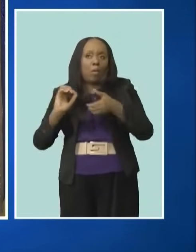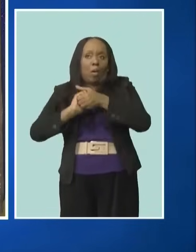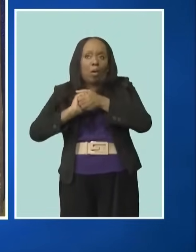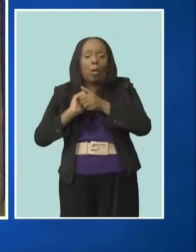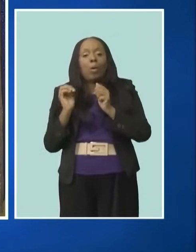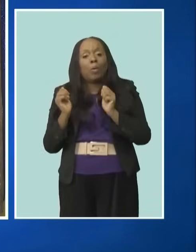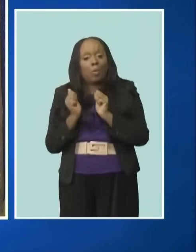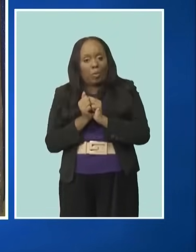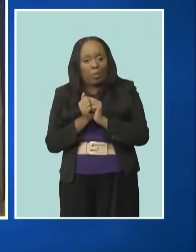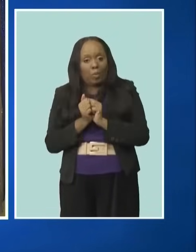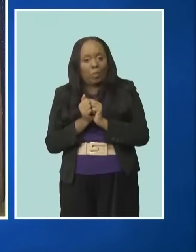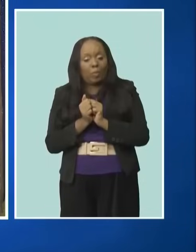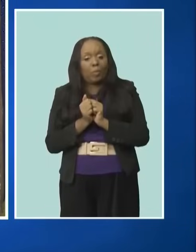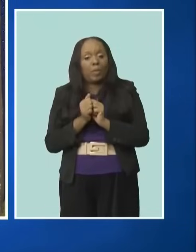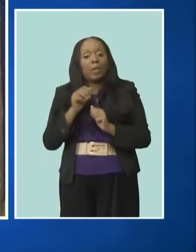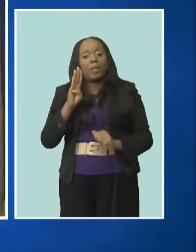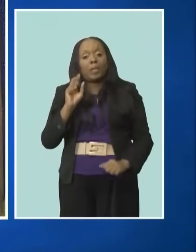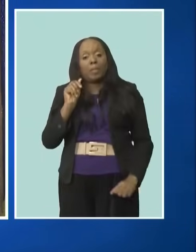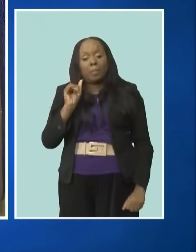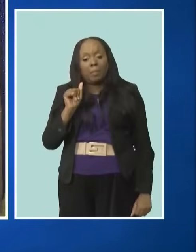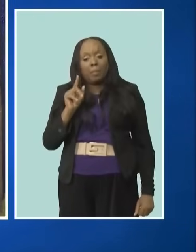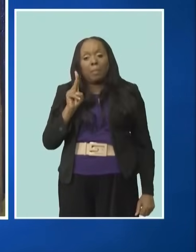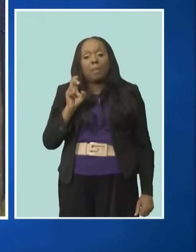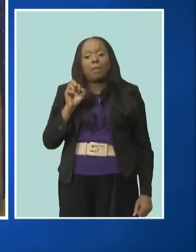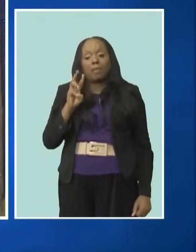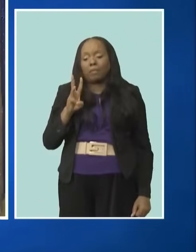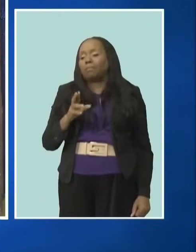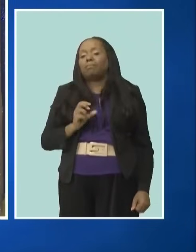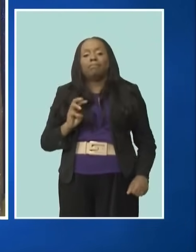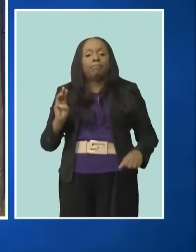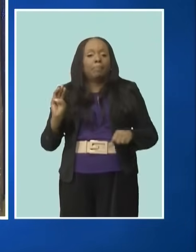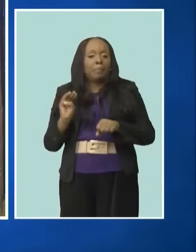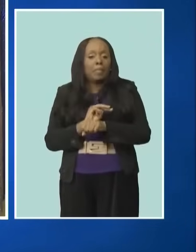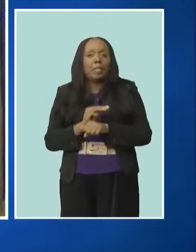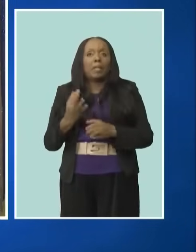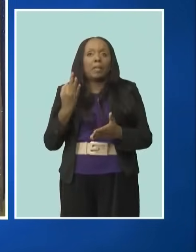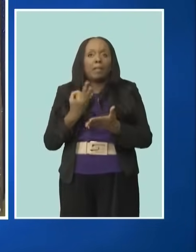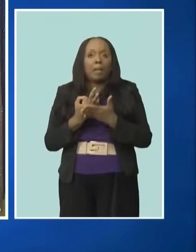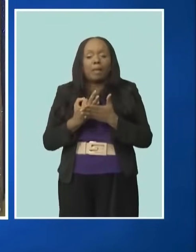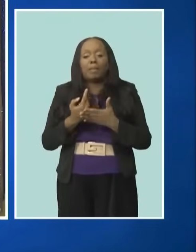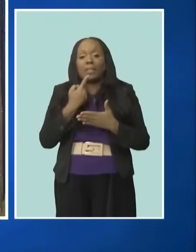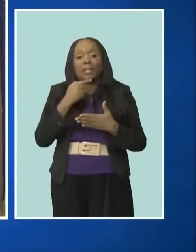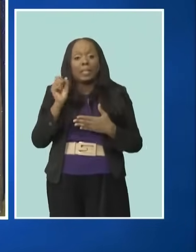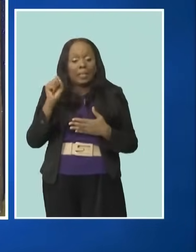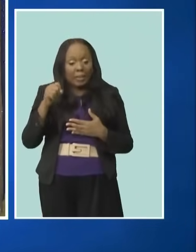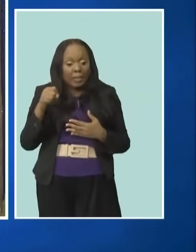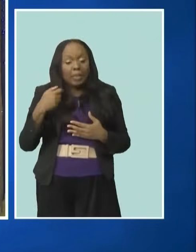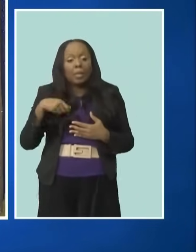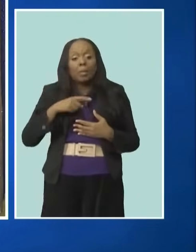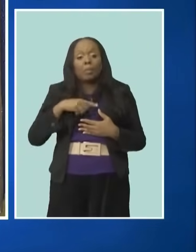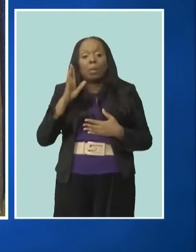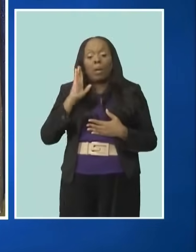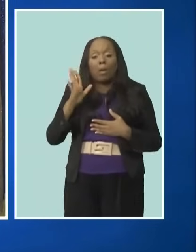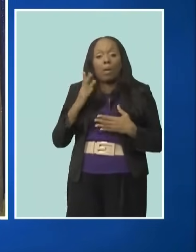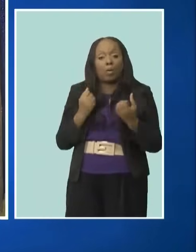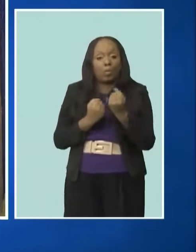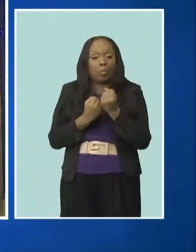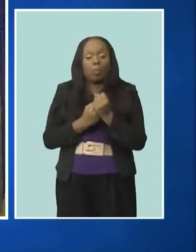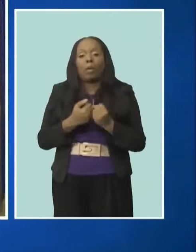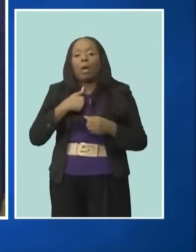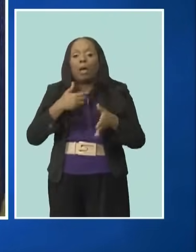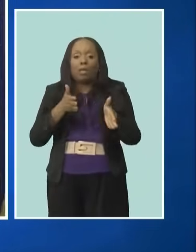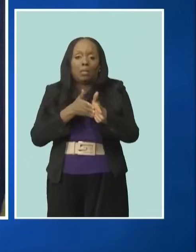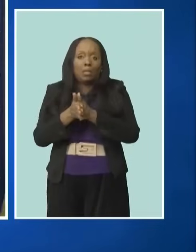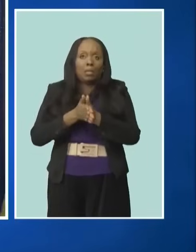the public-private partnership. The Ministry of Finance has made it a condition of our concessions, and I look forward to the